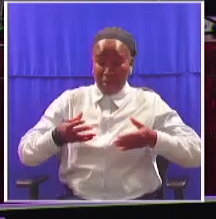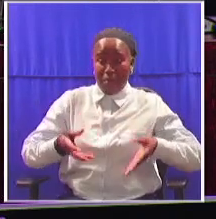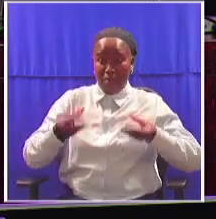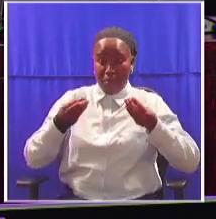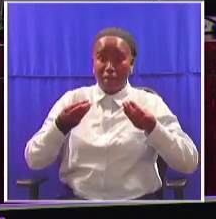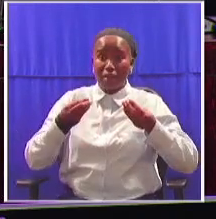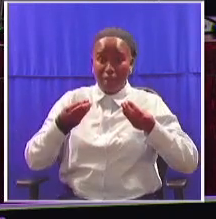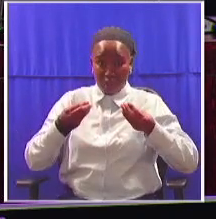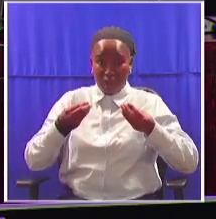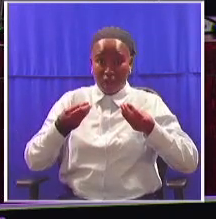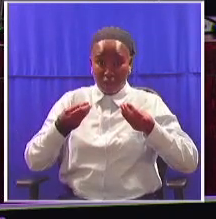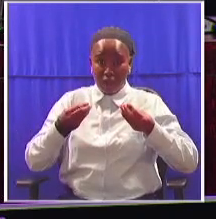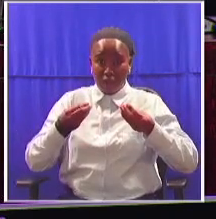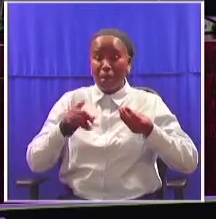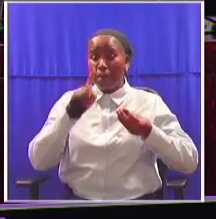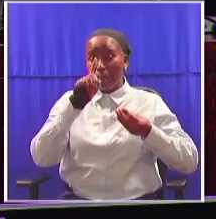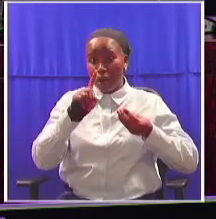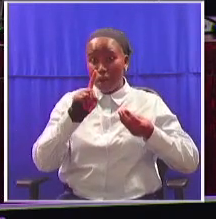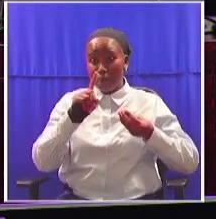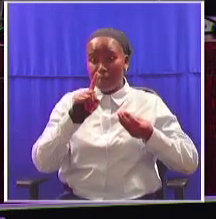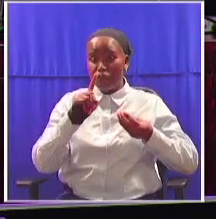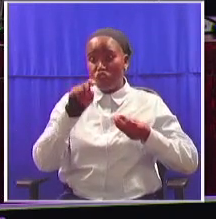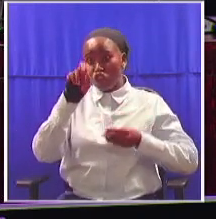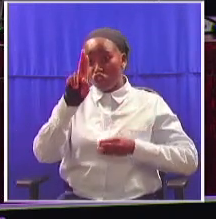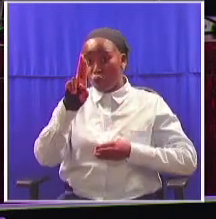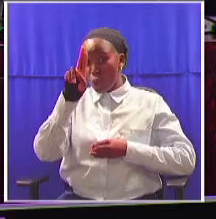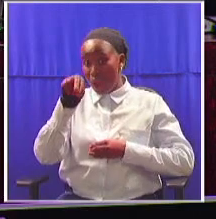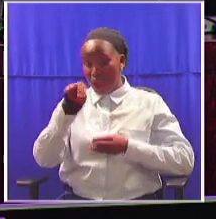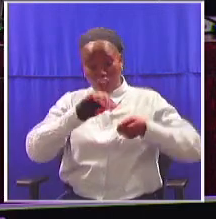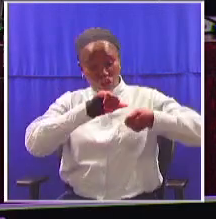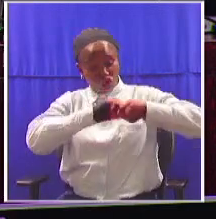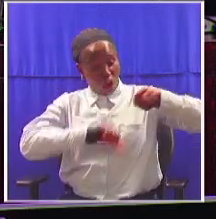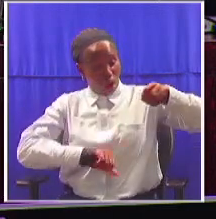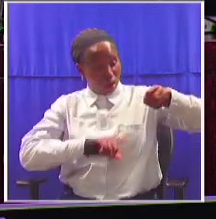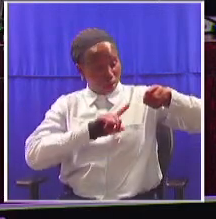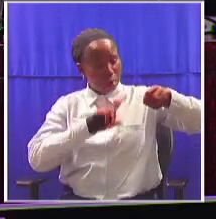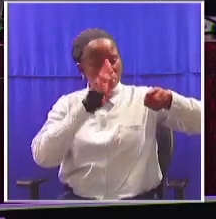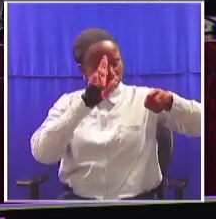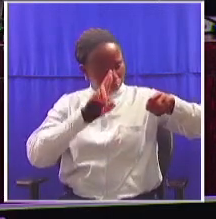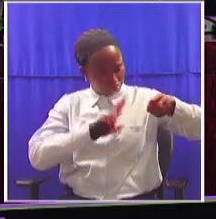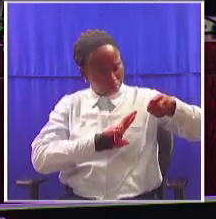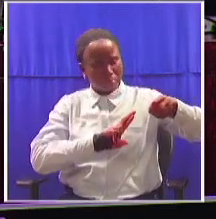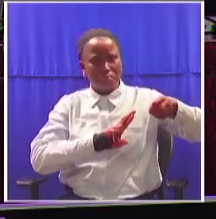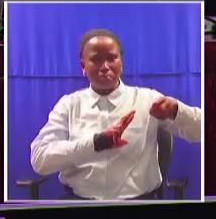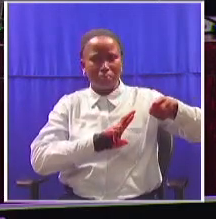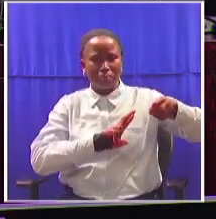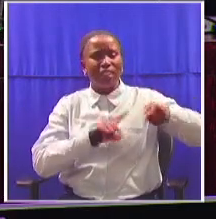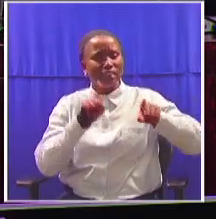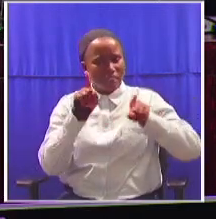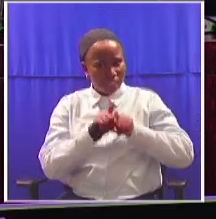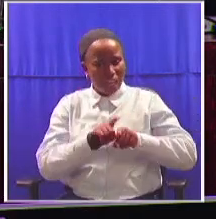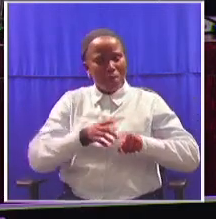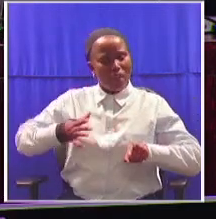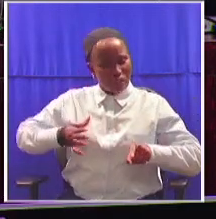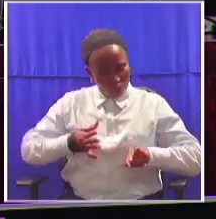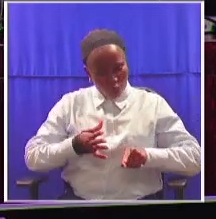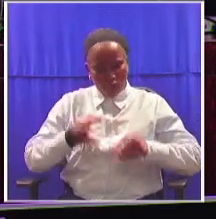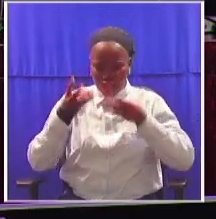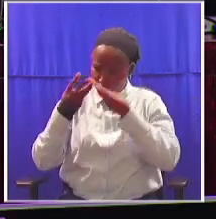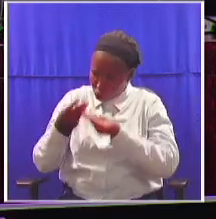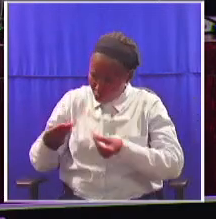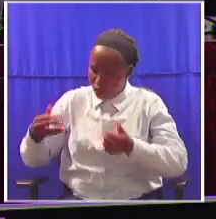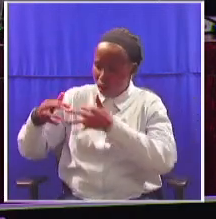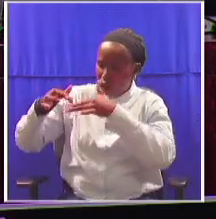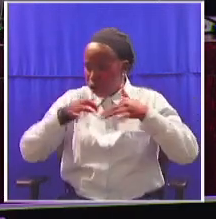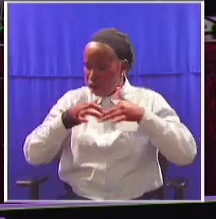Our respect for the UN Charter and the peaceful resolution